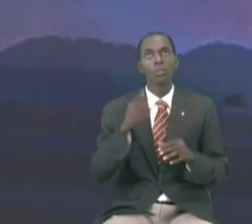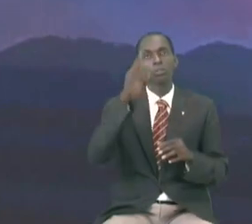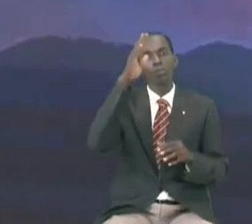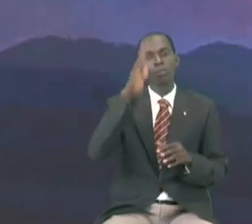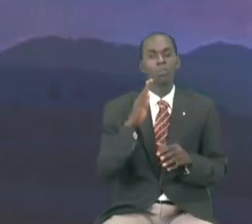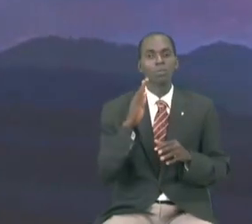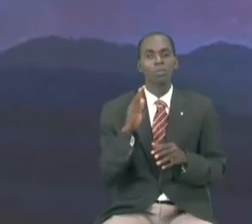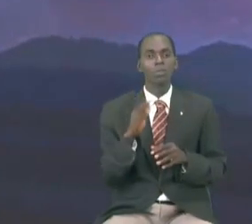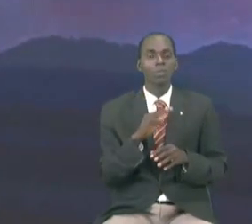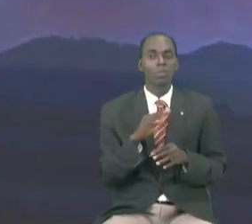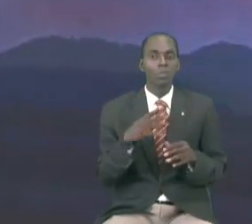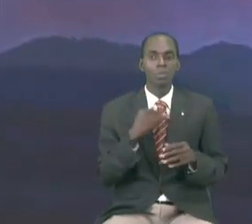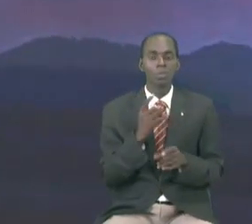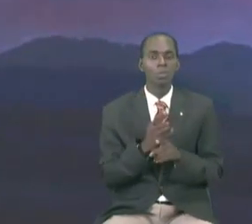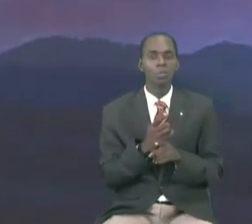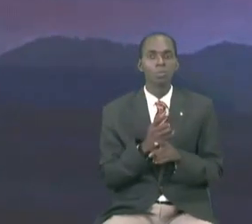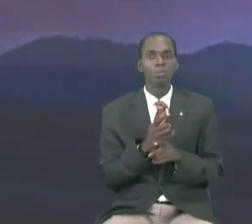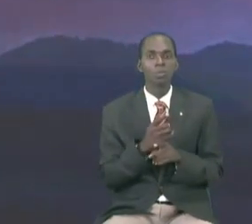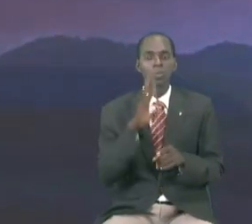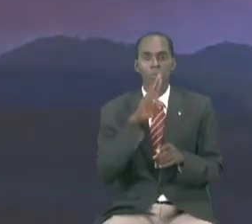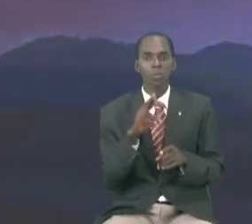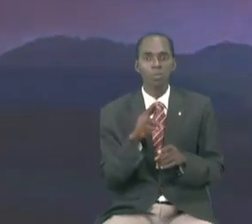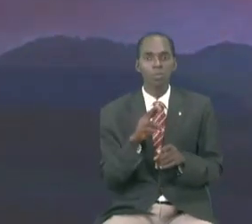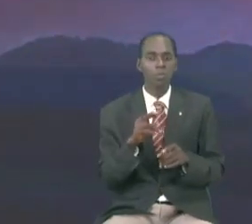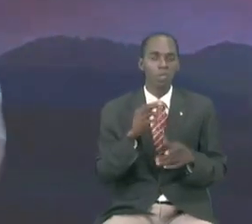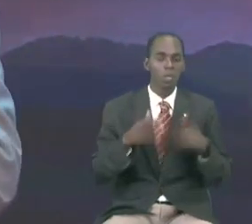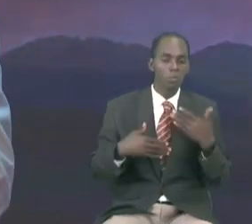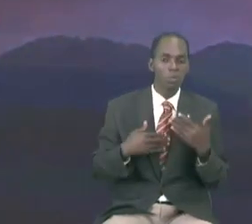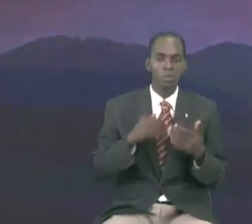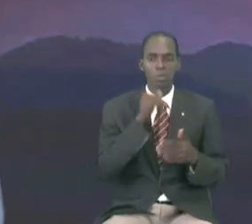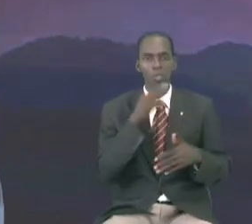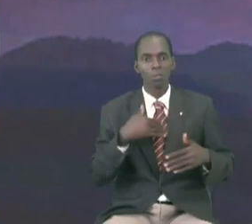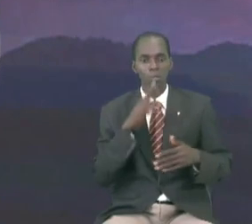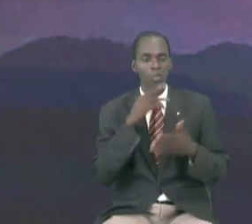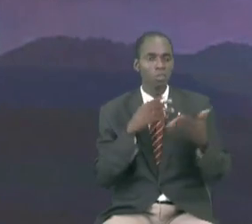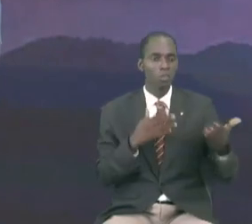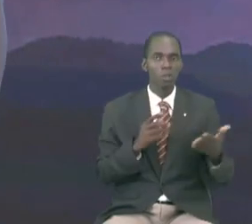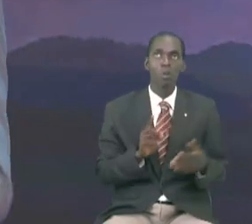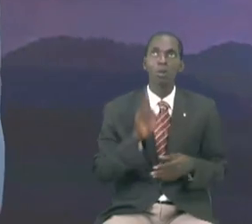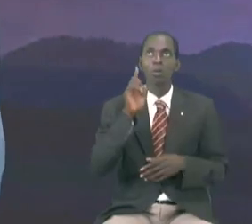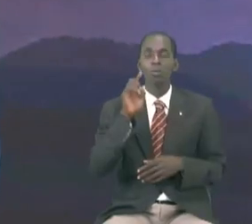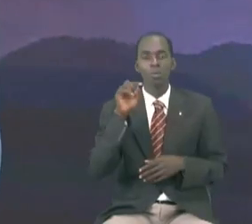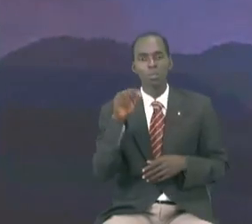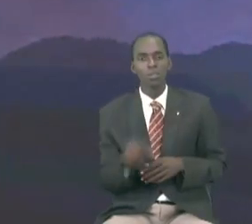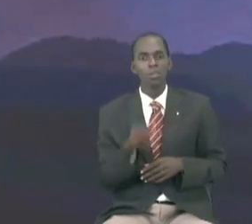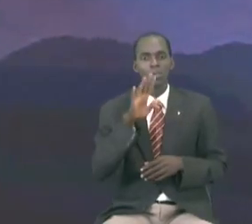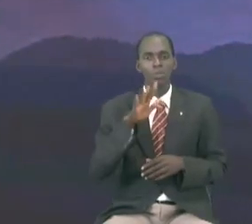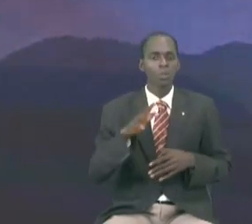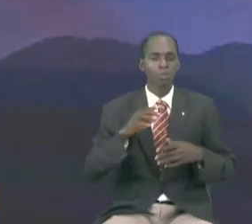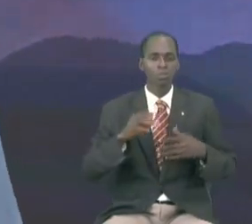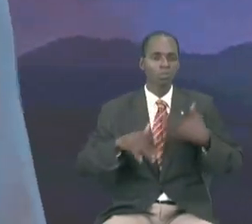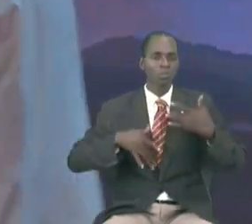Your emotion is like this and that. And the wind can blow your emotion any direction. What's the stability? Where's